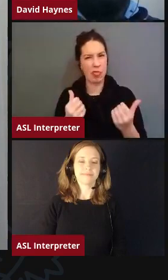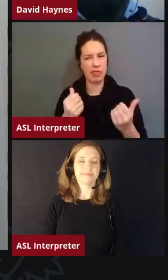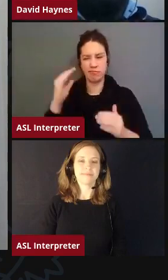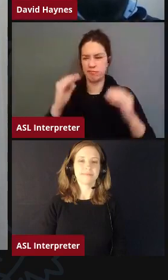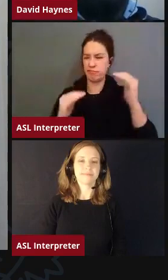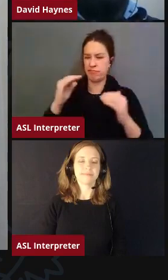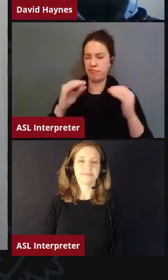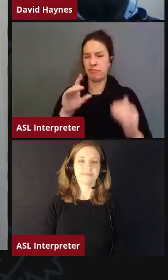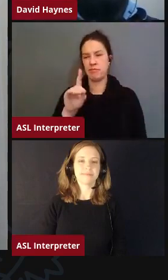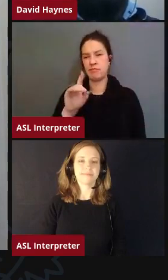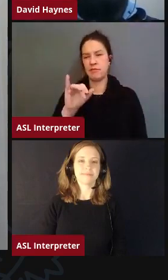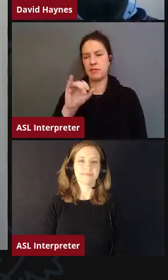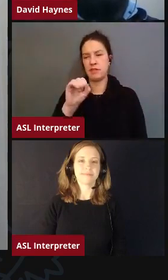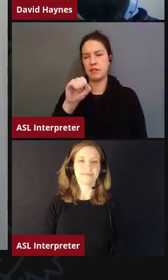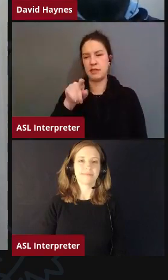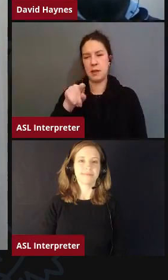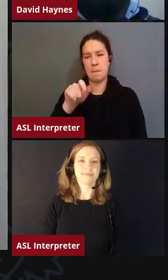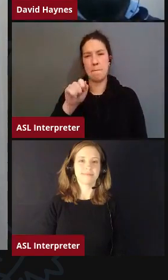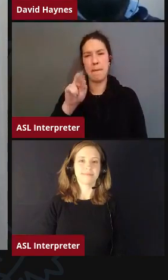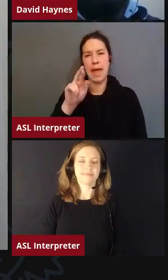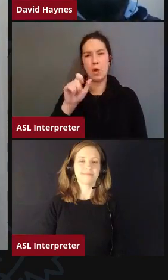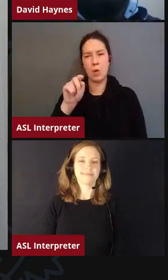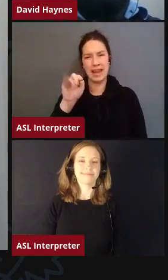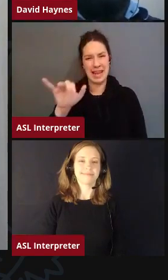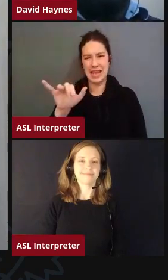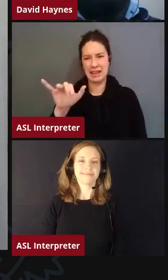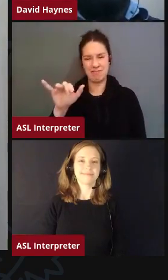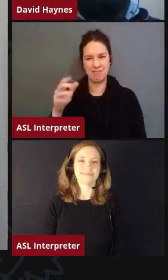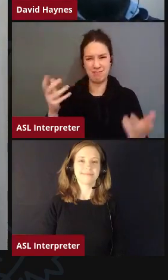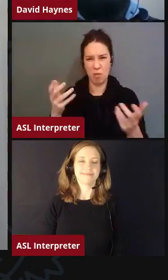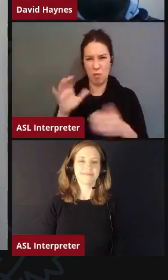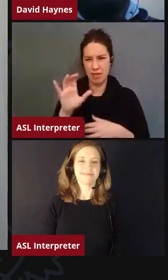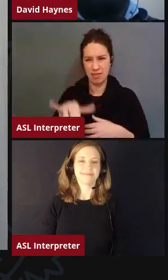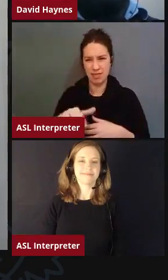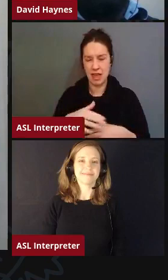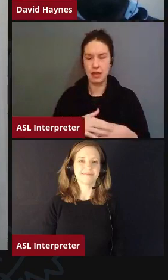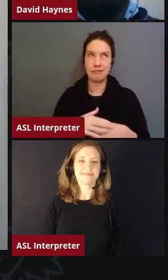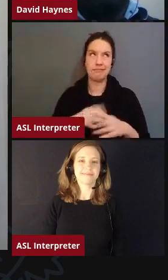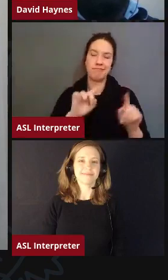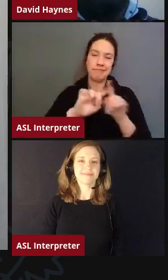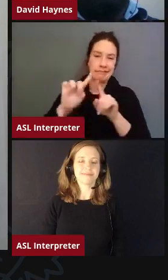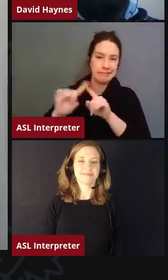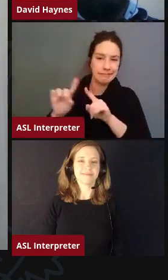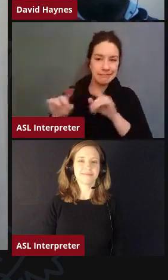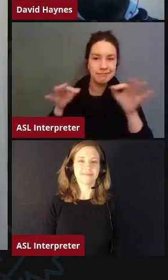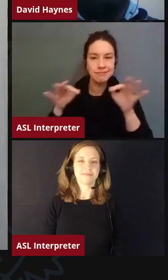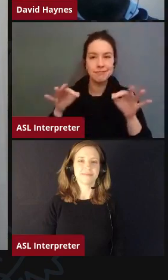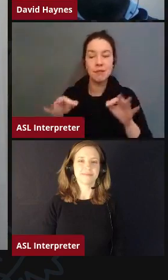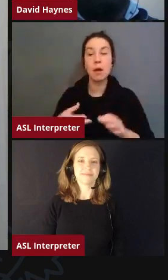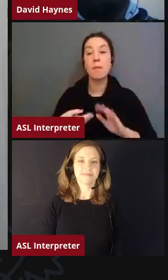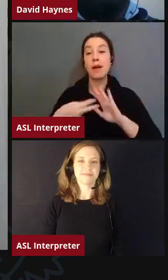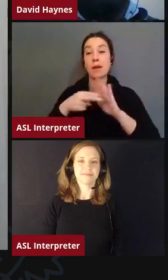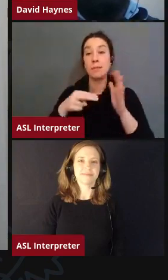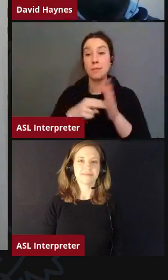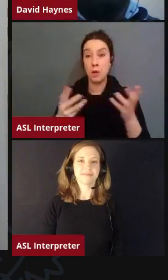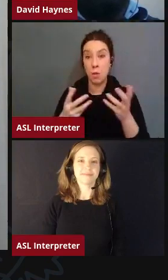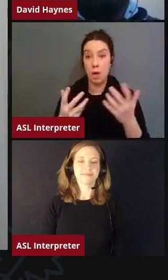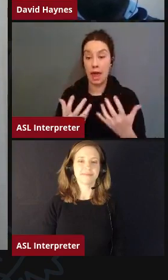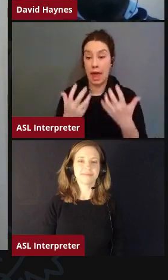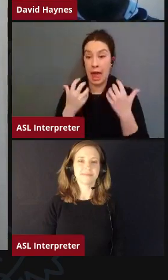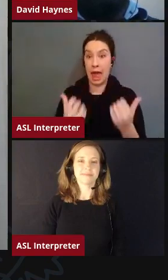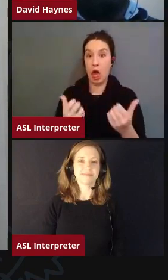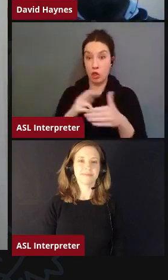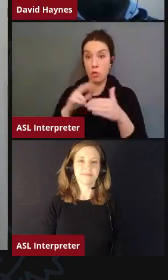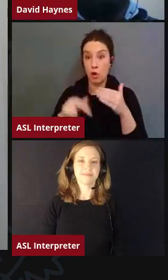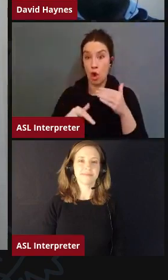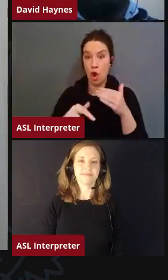so many definitions of it, but I'm just going to try to say that differences in health outcomes that are